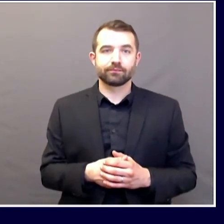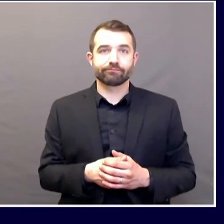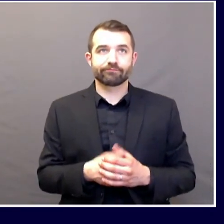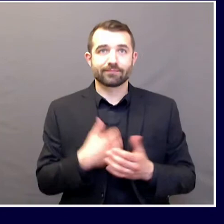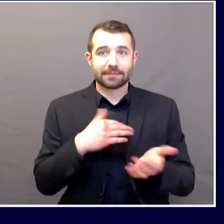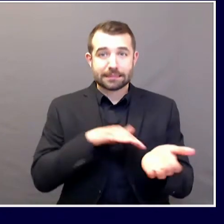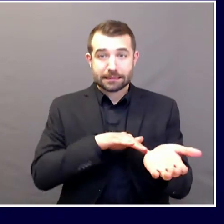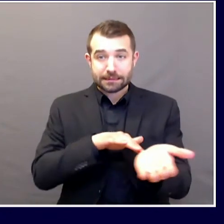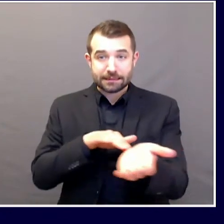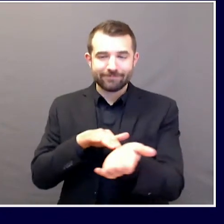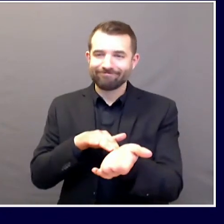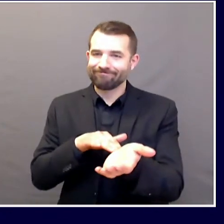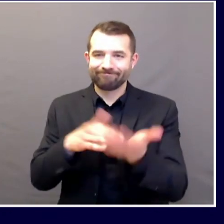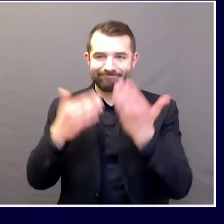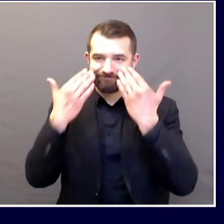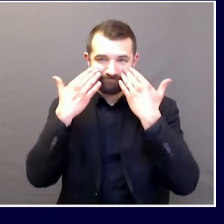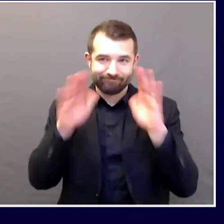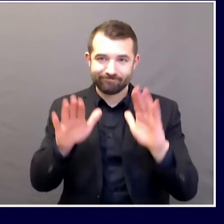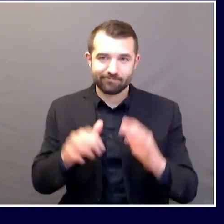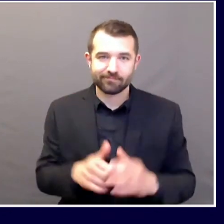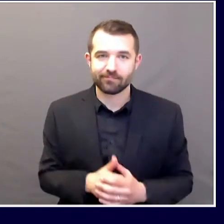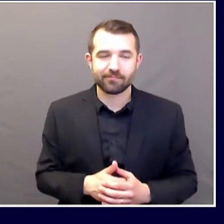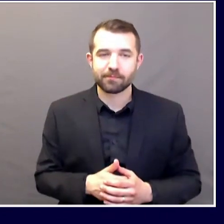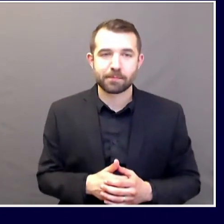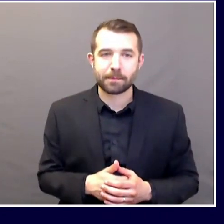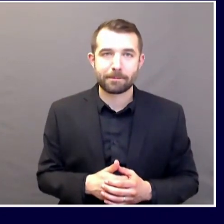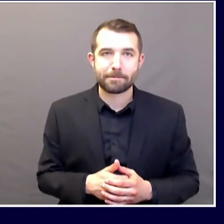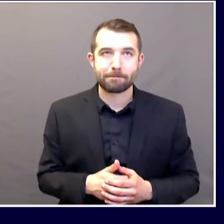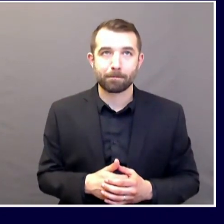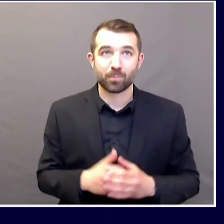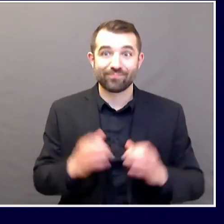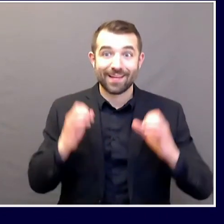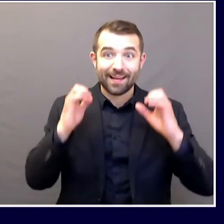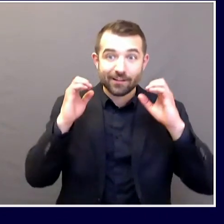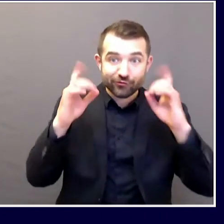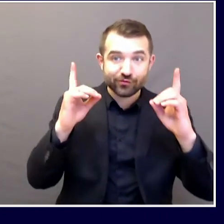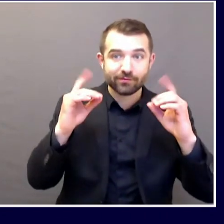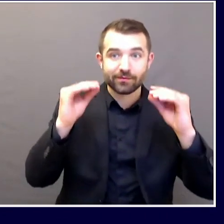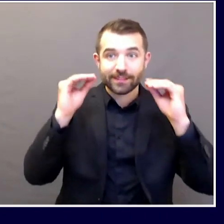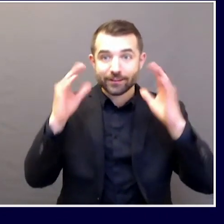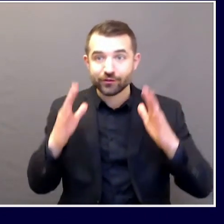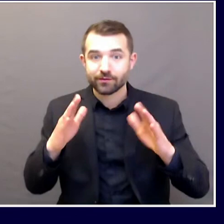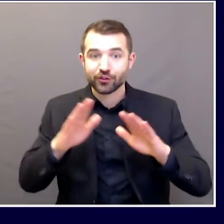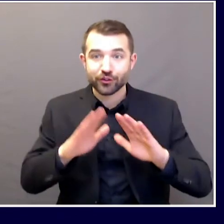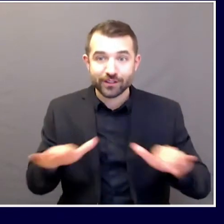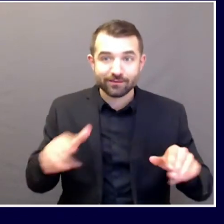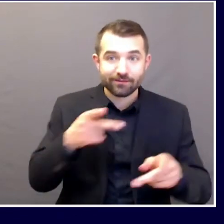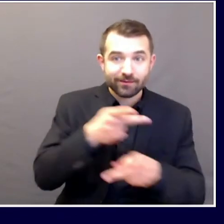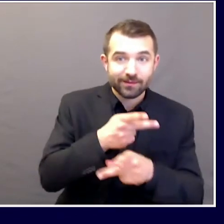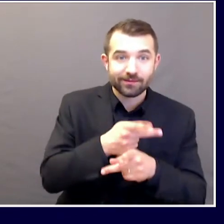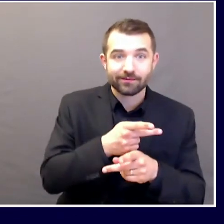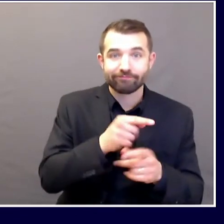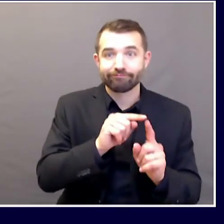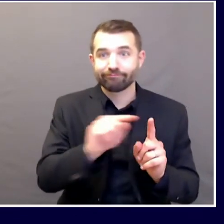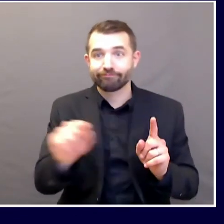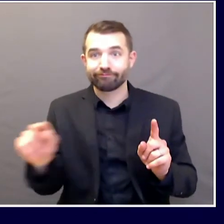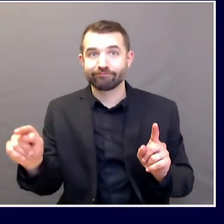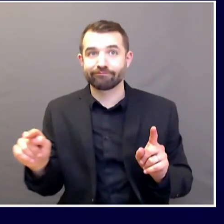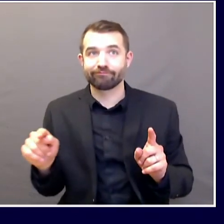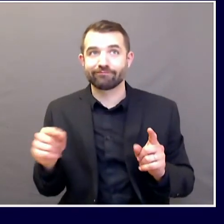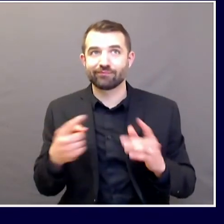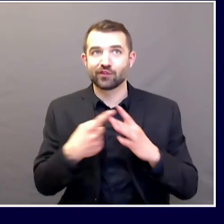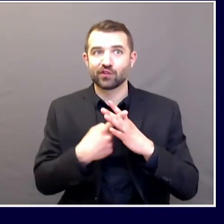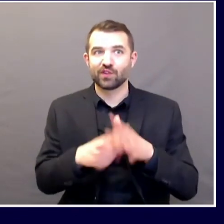the way in which the educator childcare initiative was unfolded, it was effective immediately upon